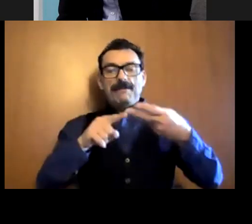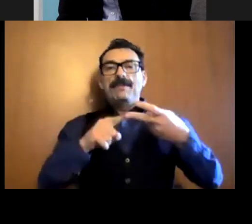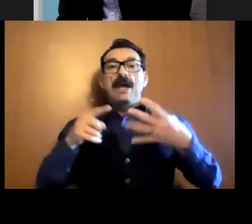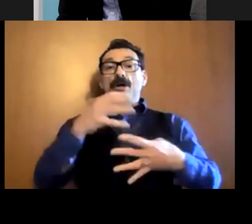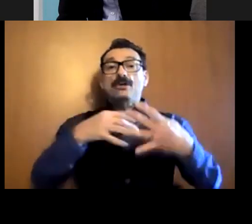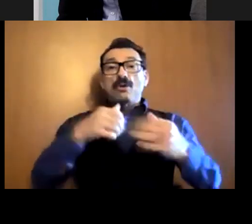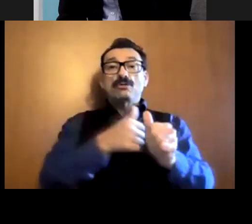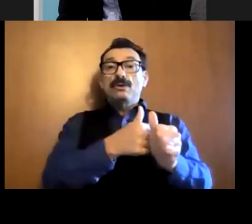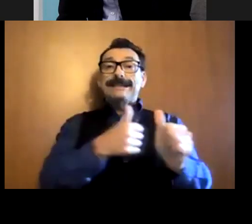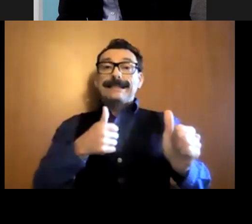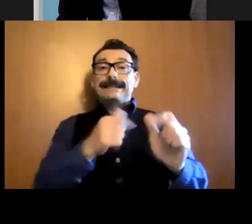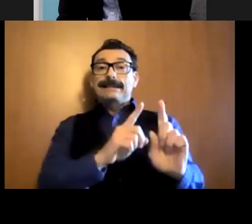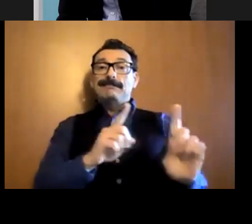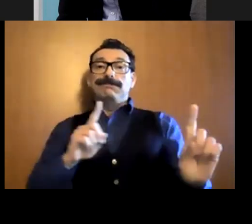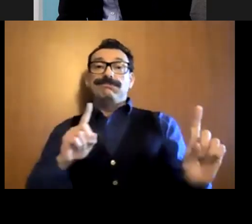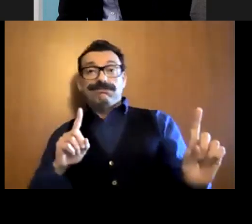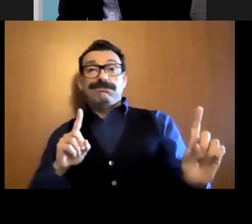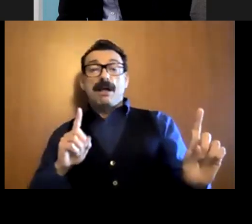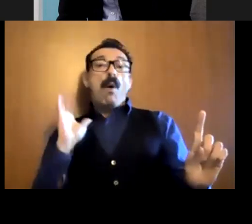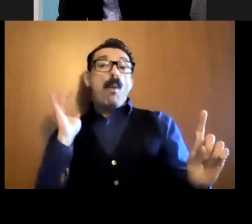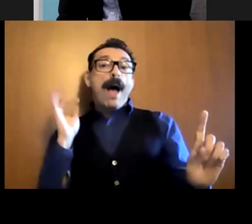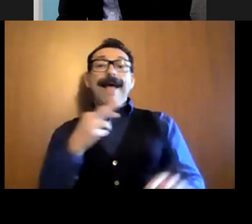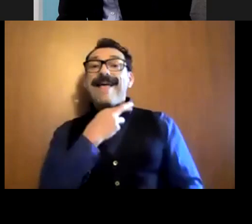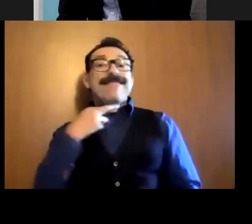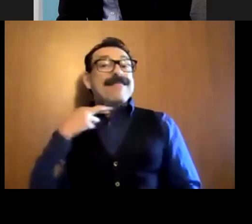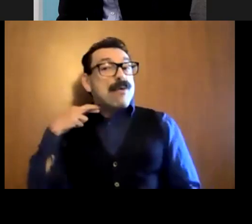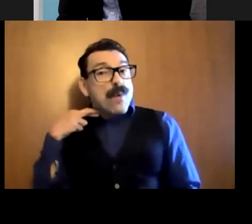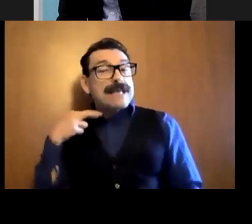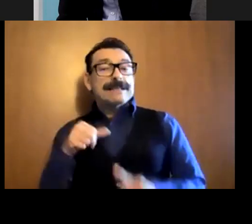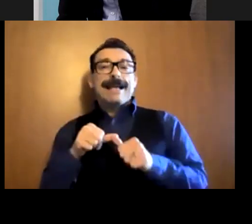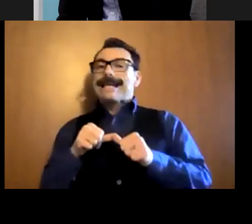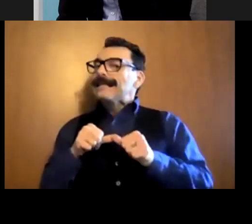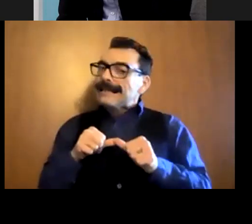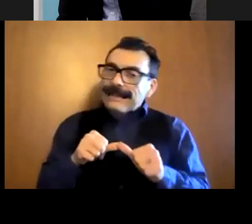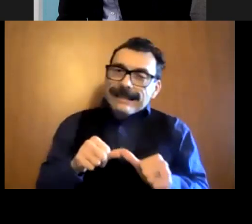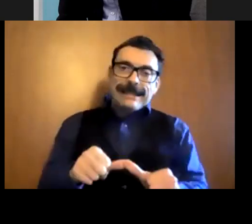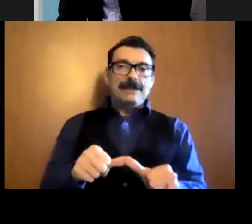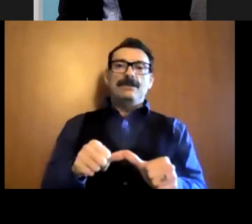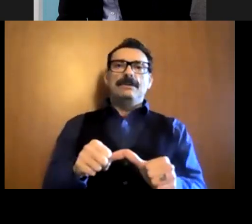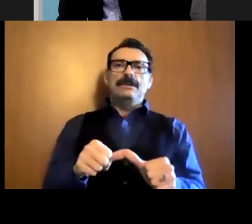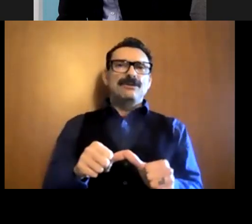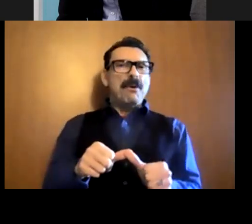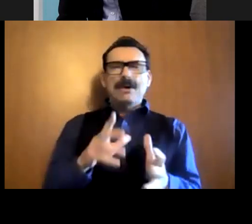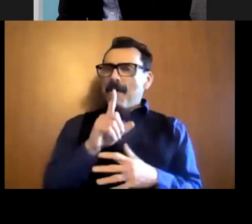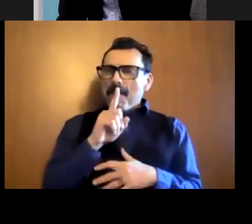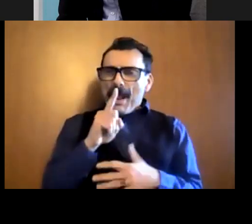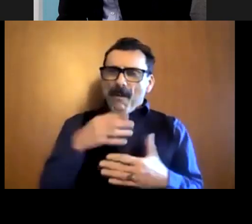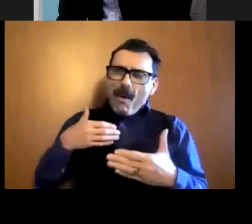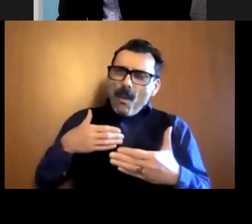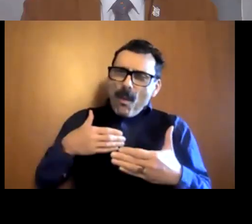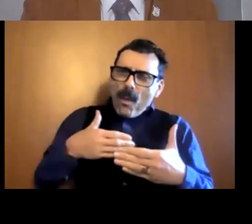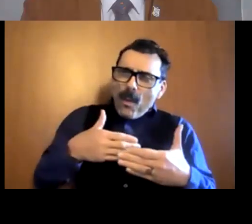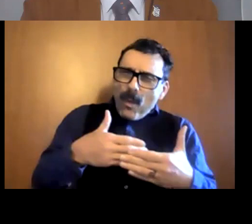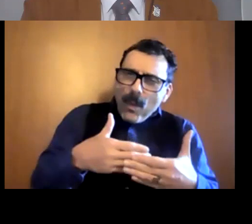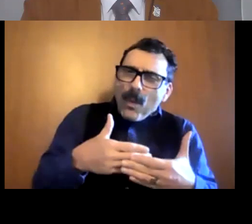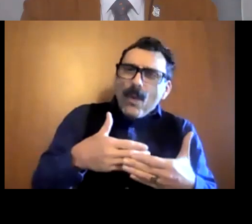because that risk still exists. It's still there. We're not quite out of the woods, and we're so close. So I just want to, encourage people to just buckle down